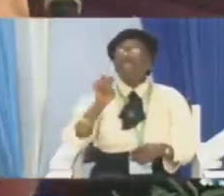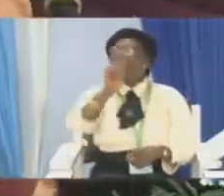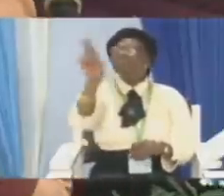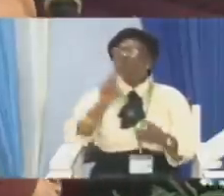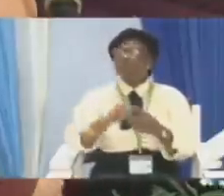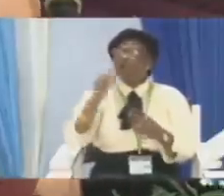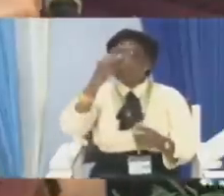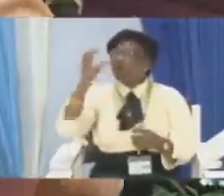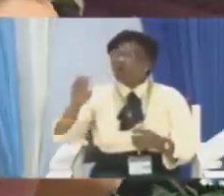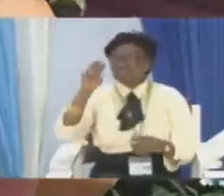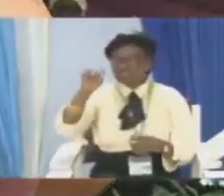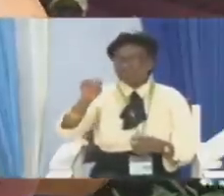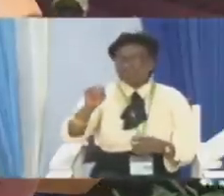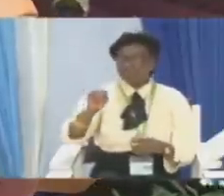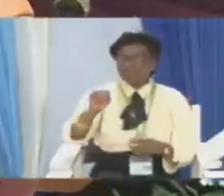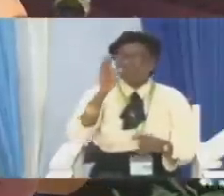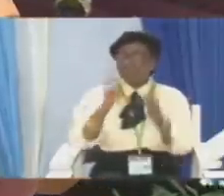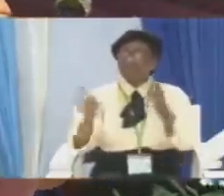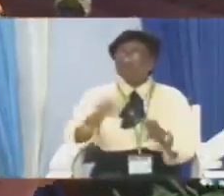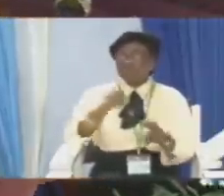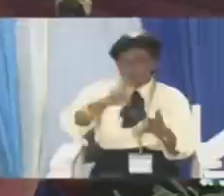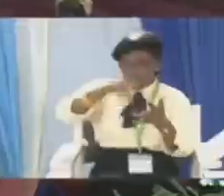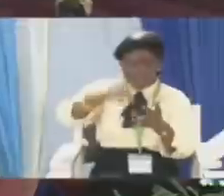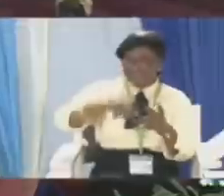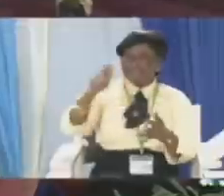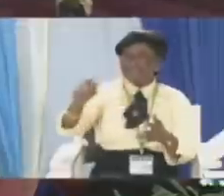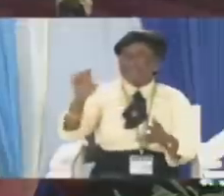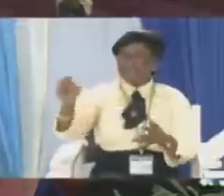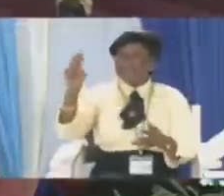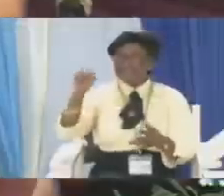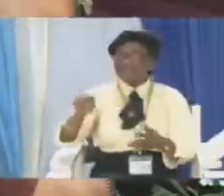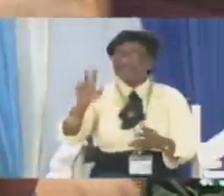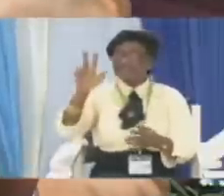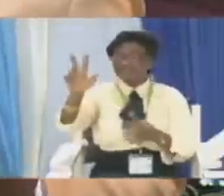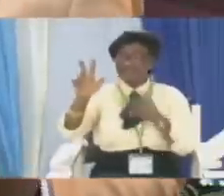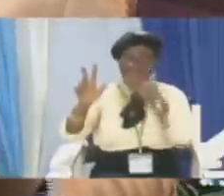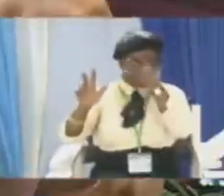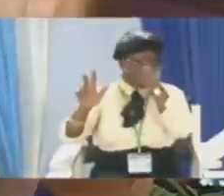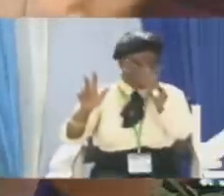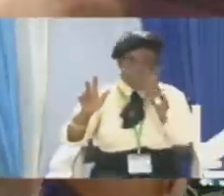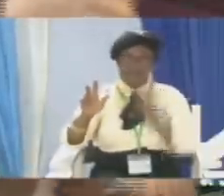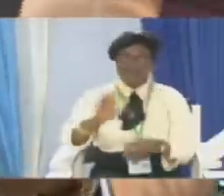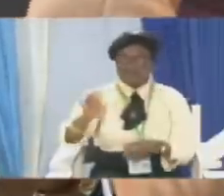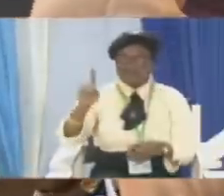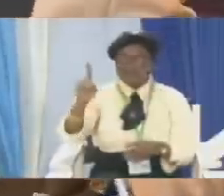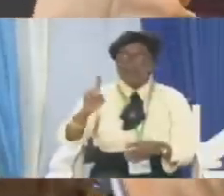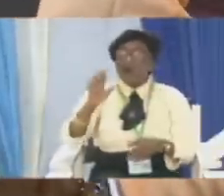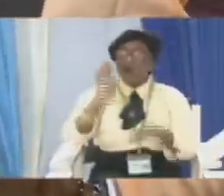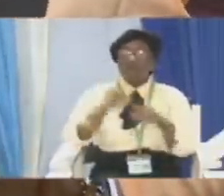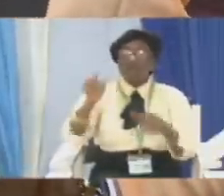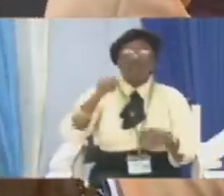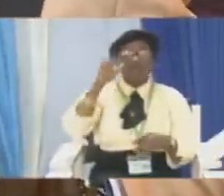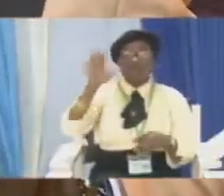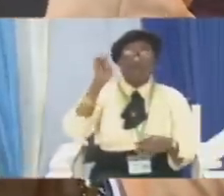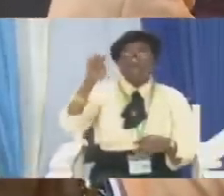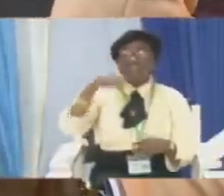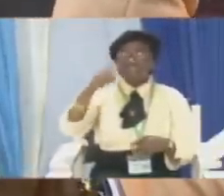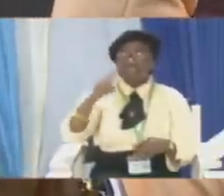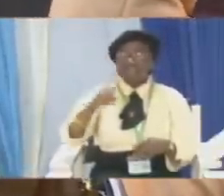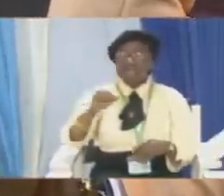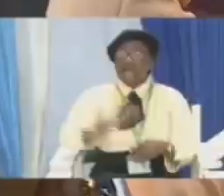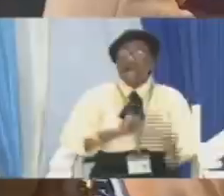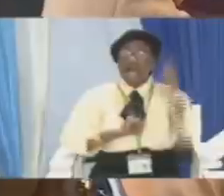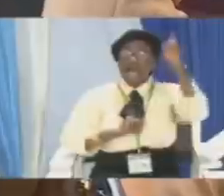3 and reading verses 16 to 19, unto the woman he said, I will